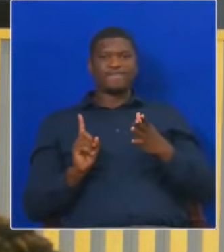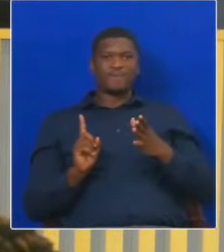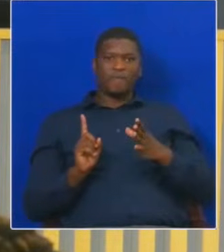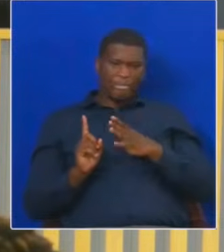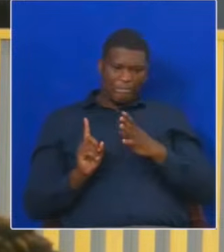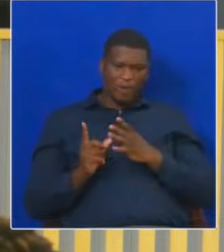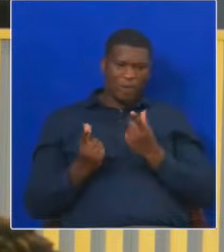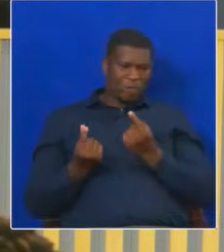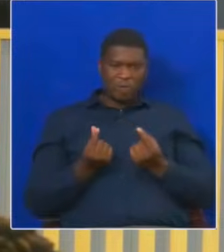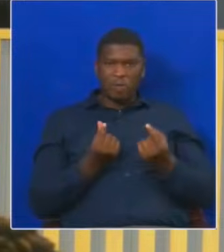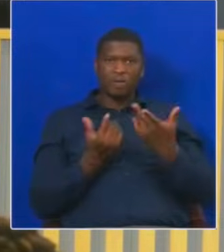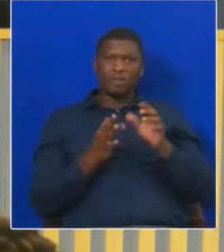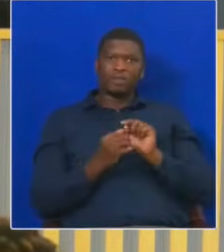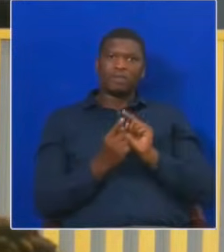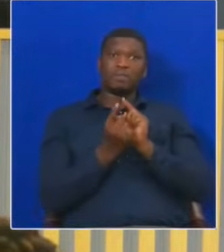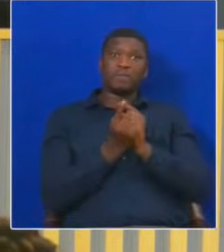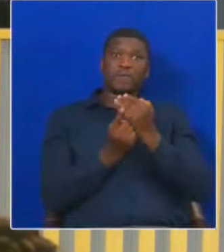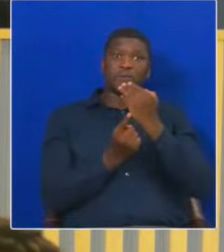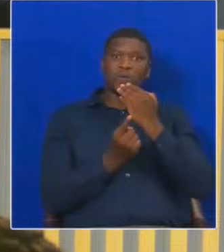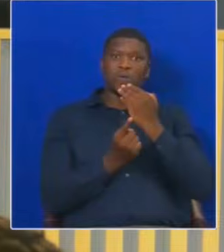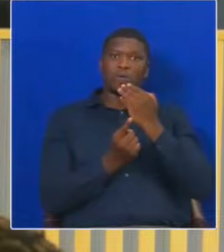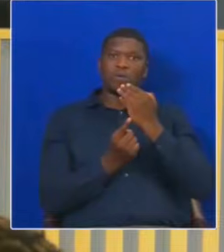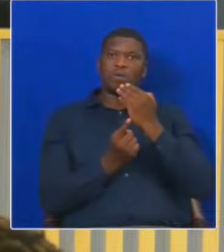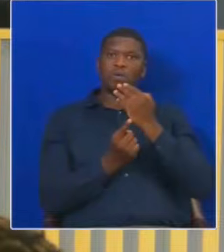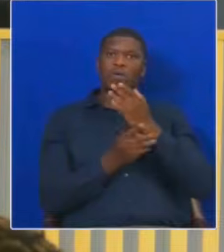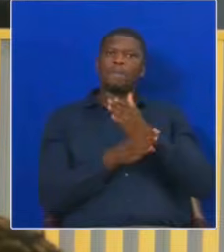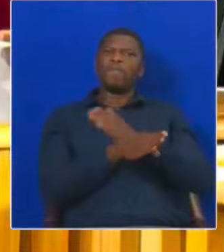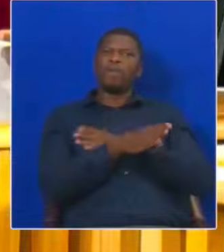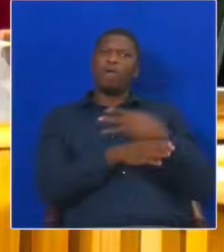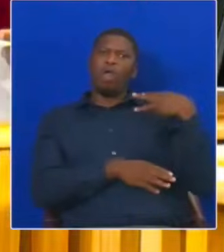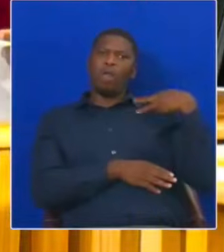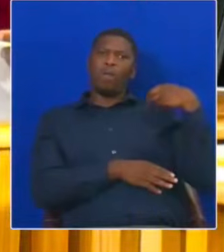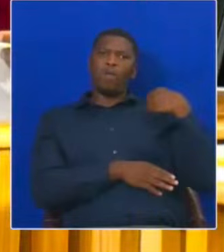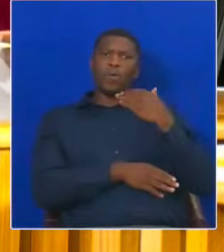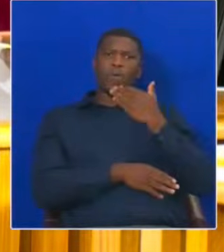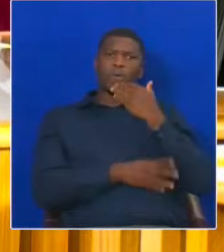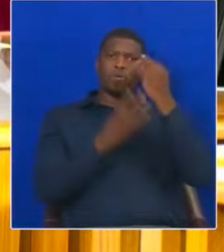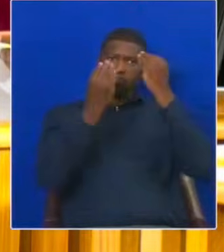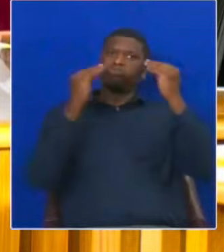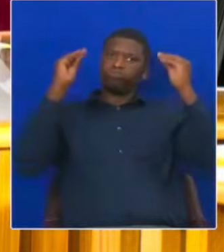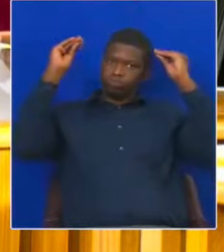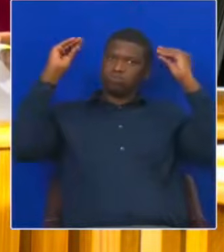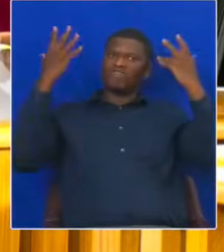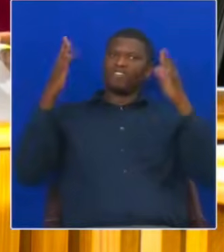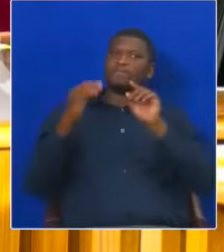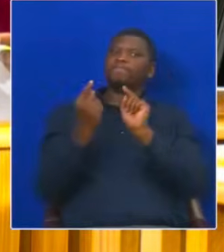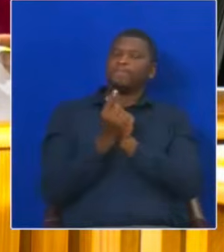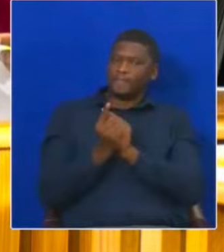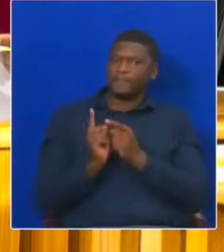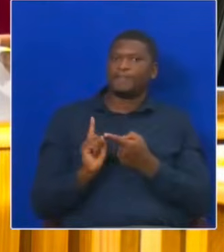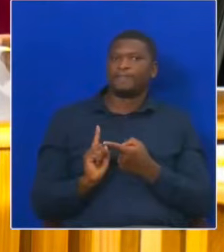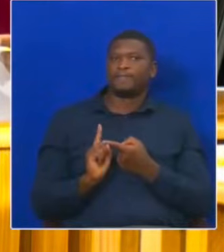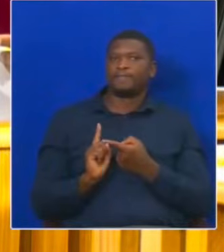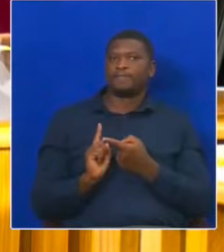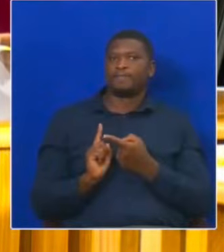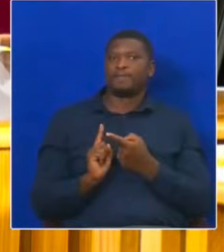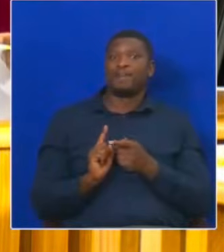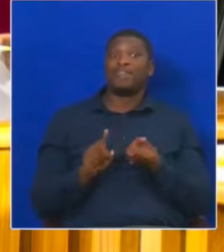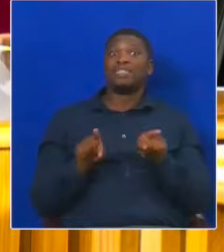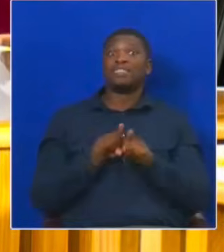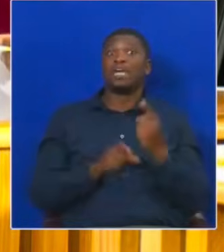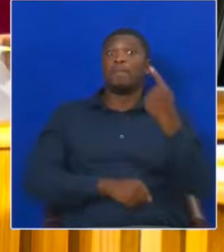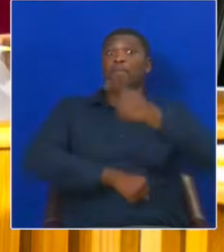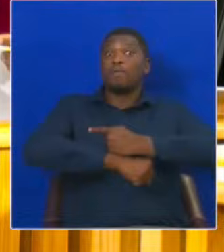the former minister, Mr. Begicele. And on that day, he said he